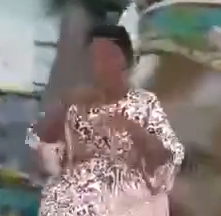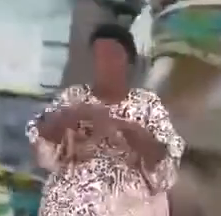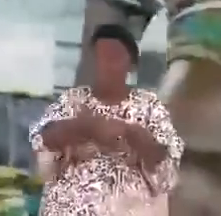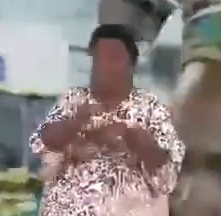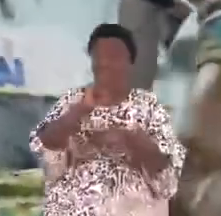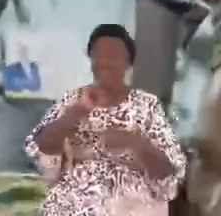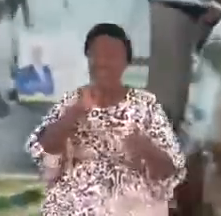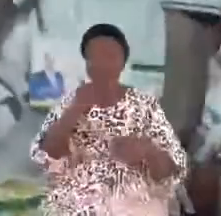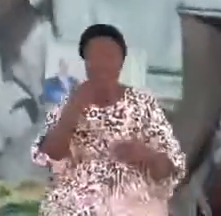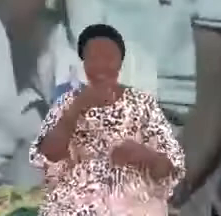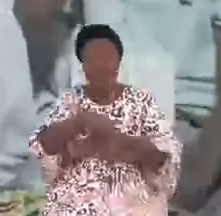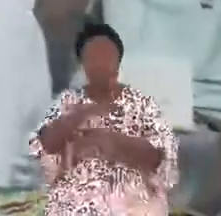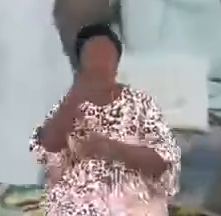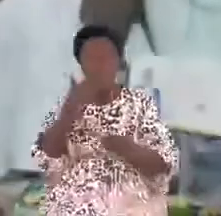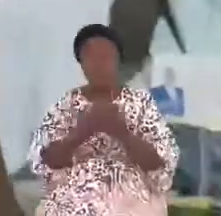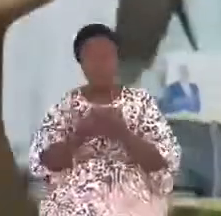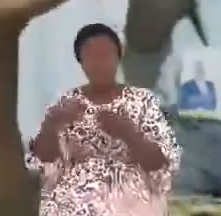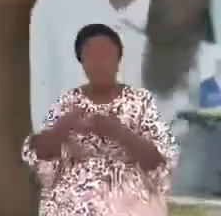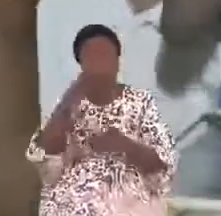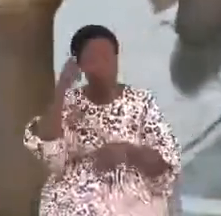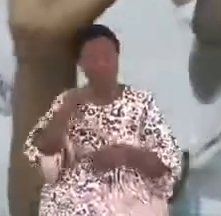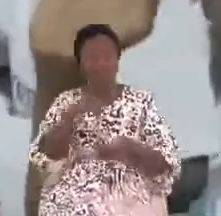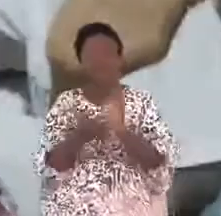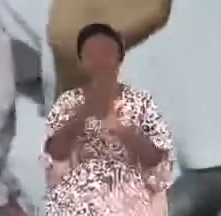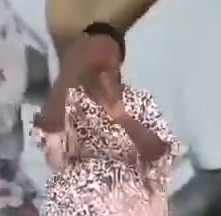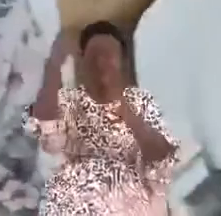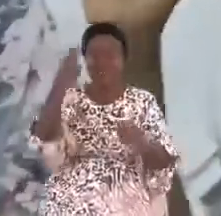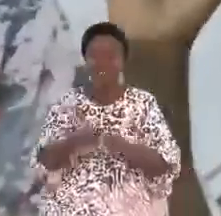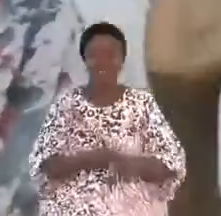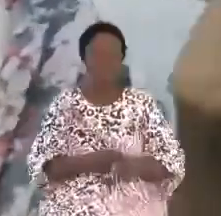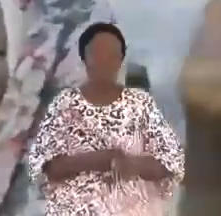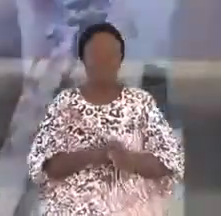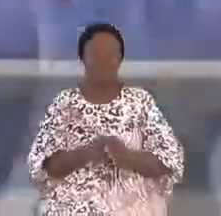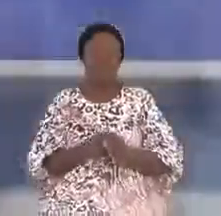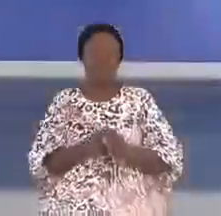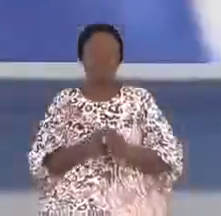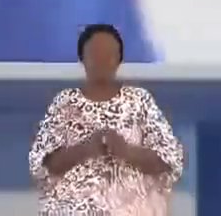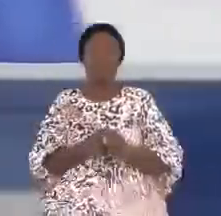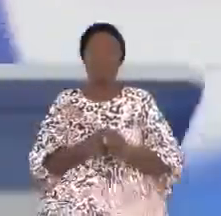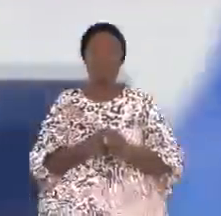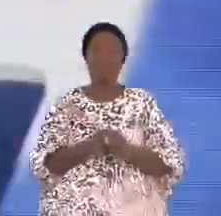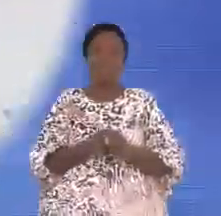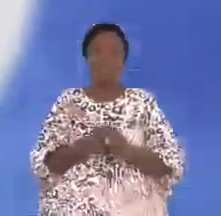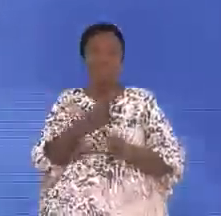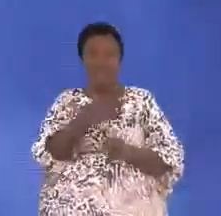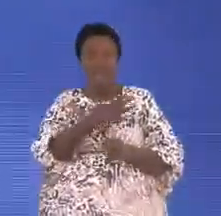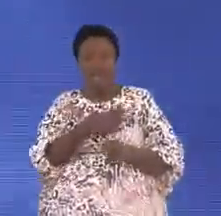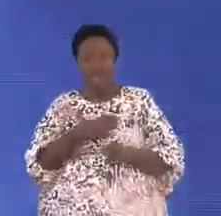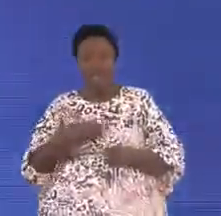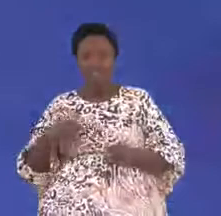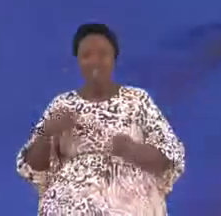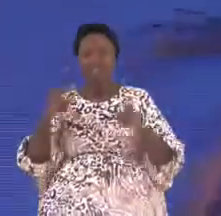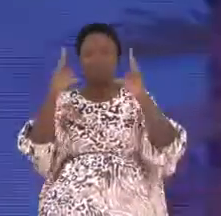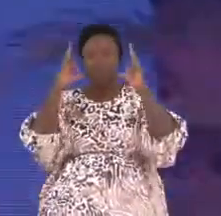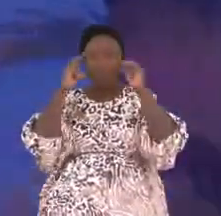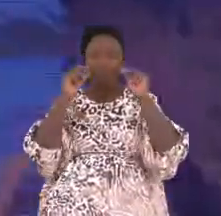news for you in jesus name and moses